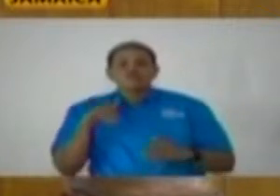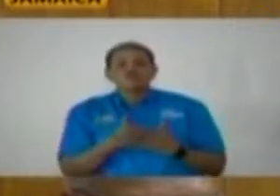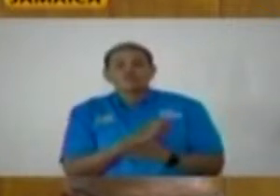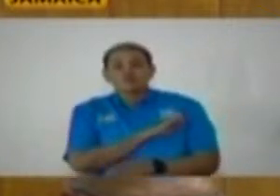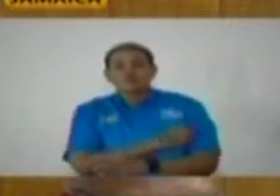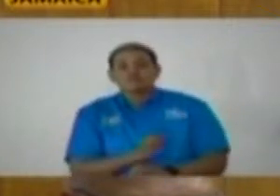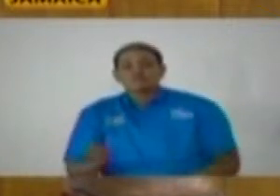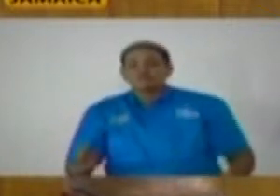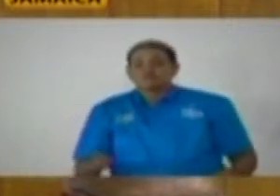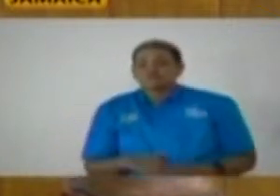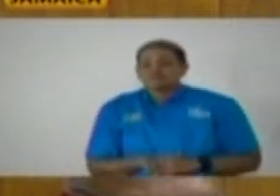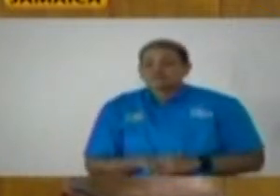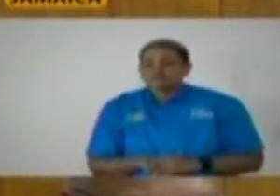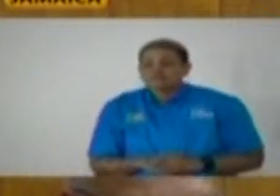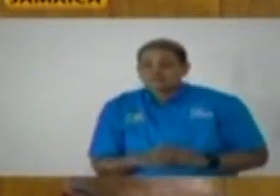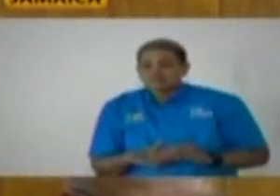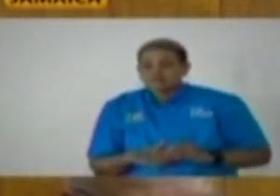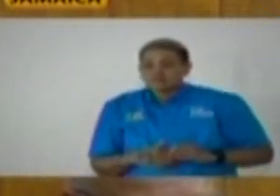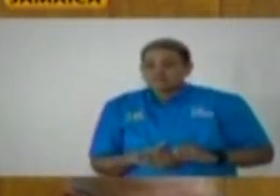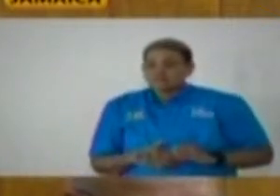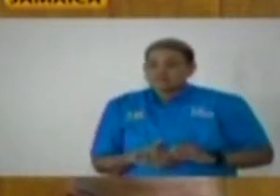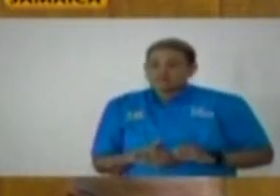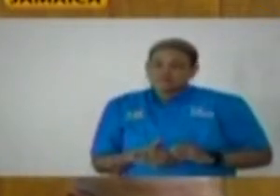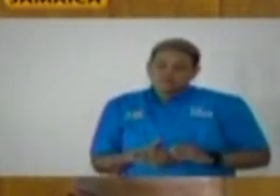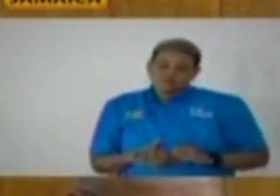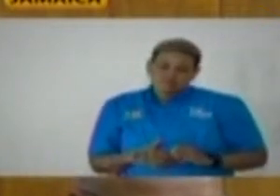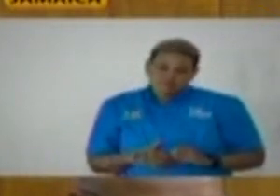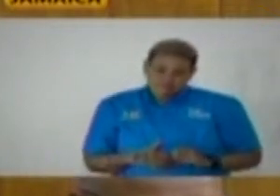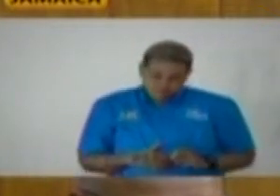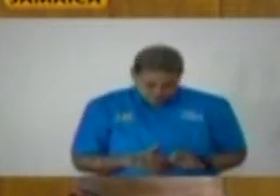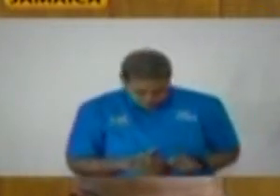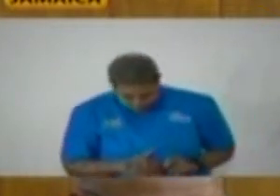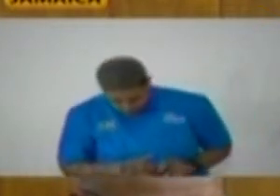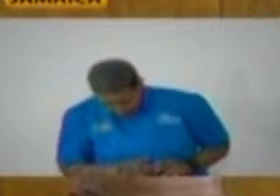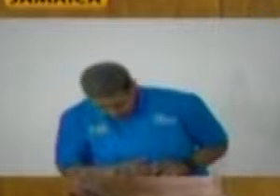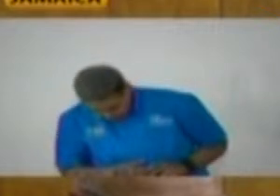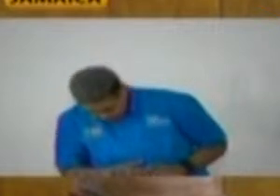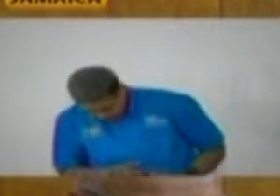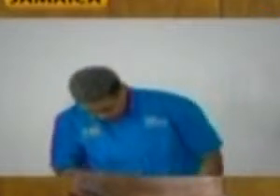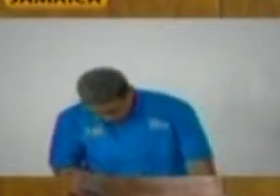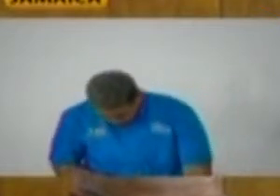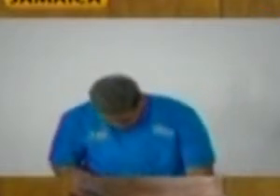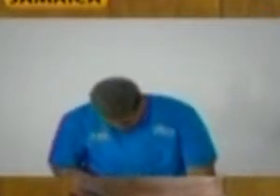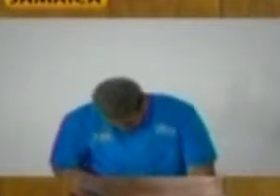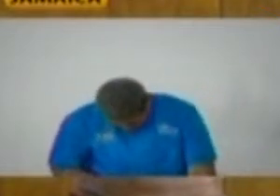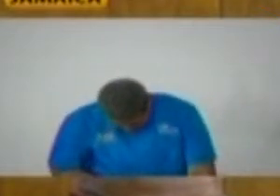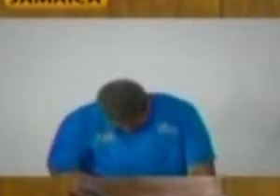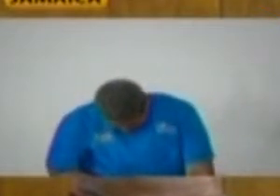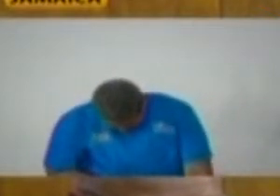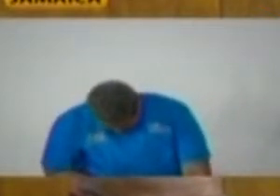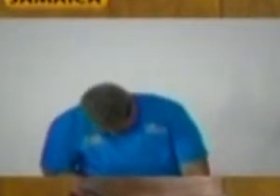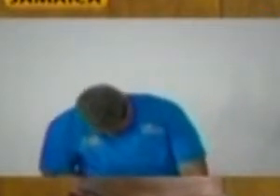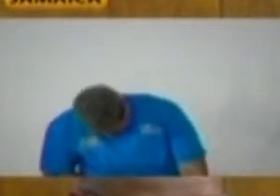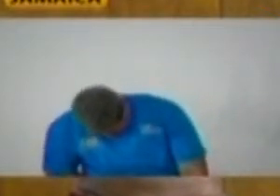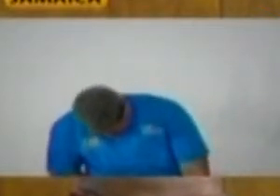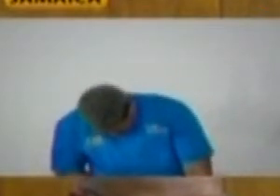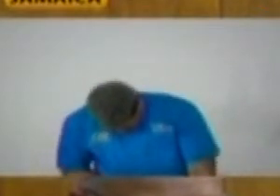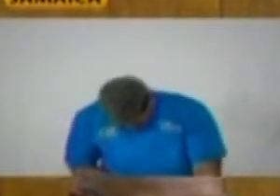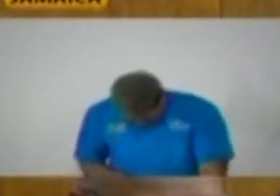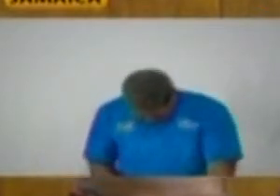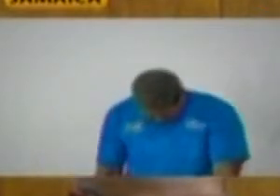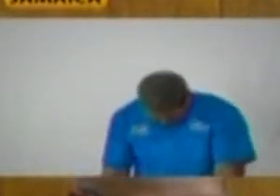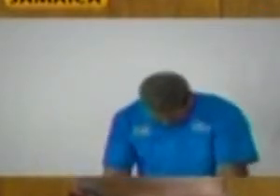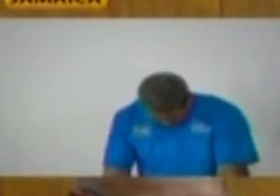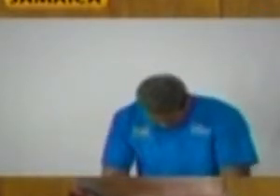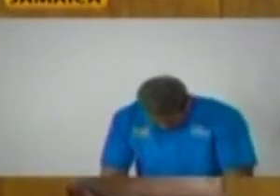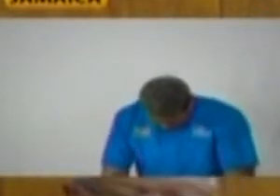energy. Not a single one. For nothing at all. And Madam Speaker, last year I